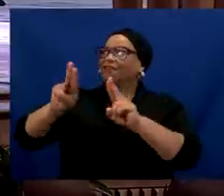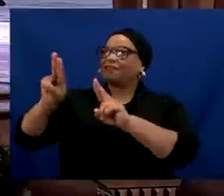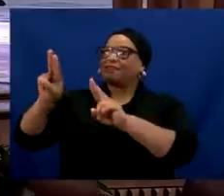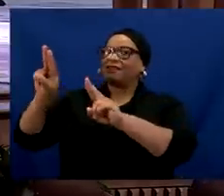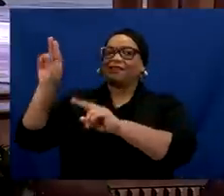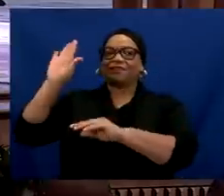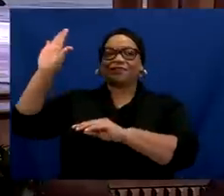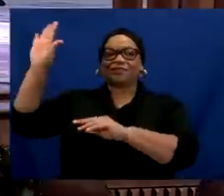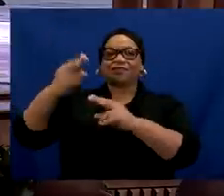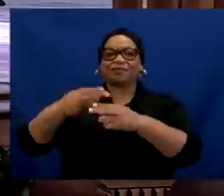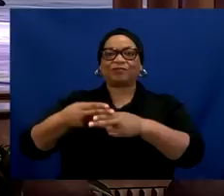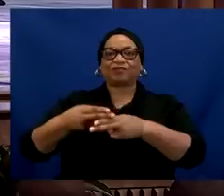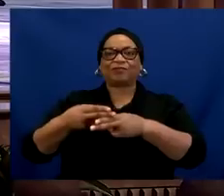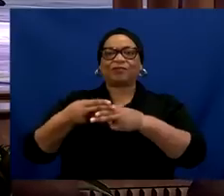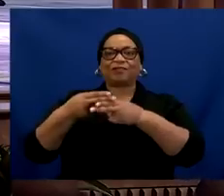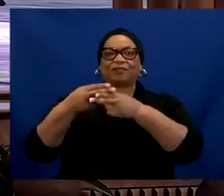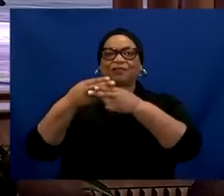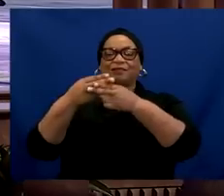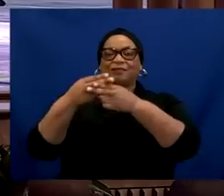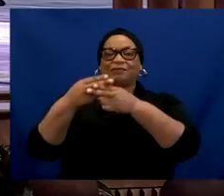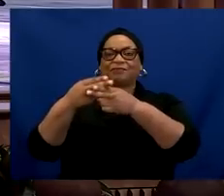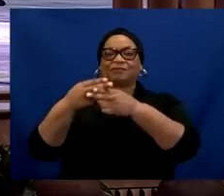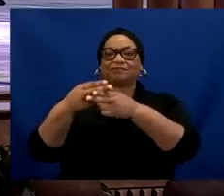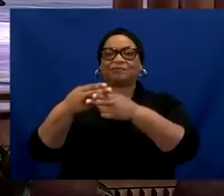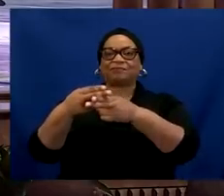I bless your name.